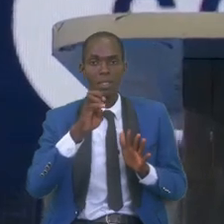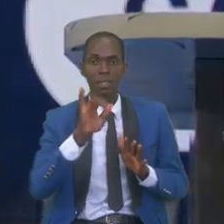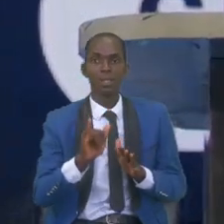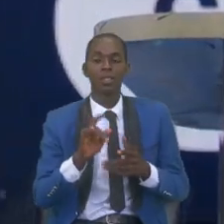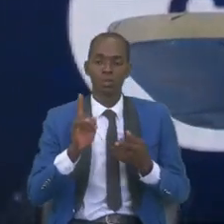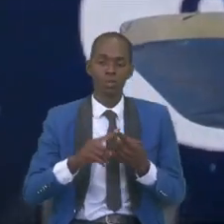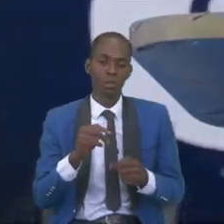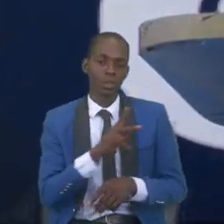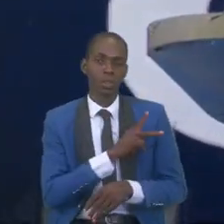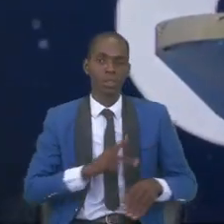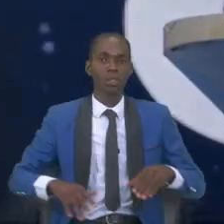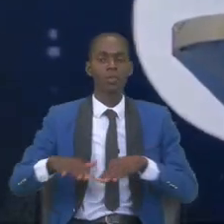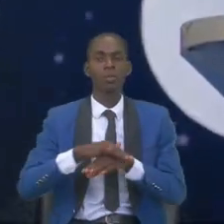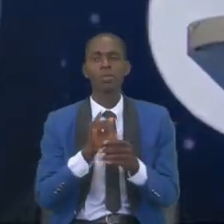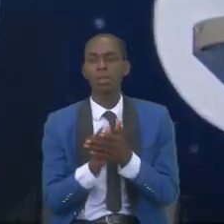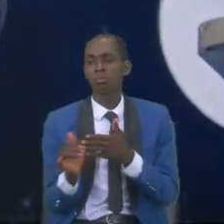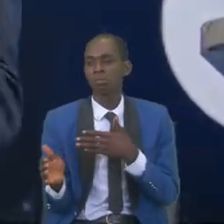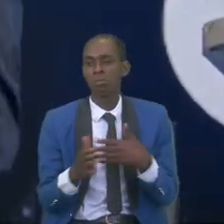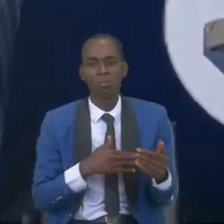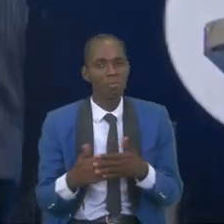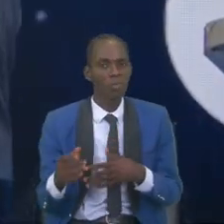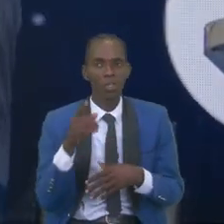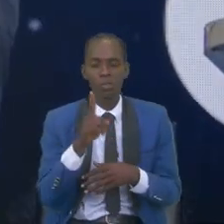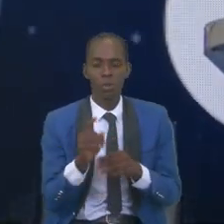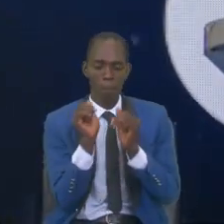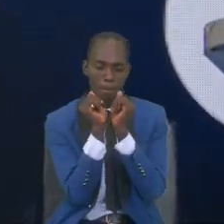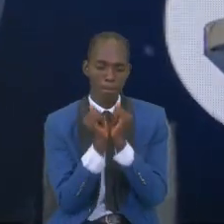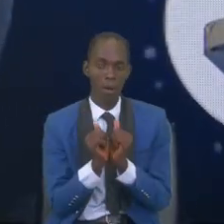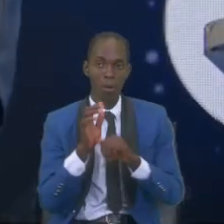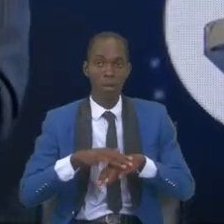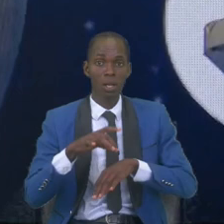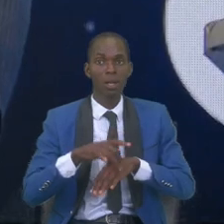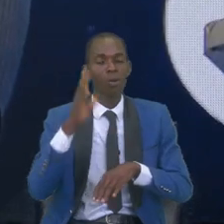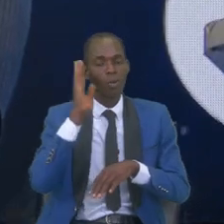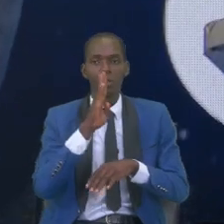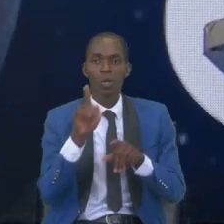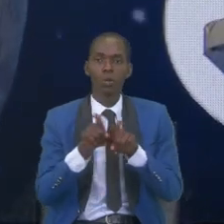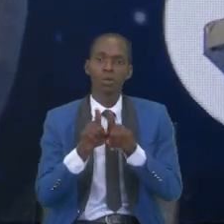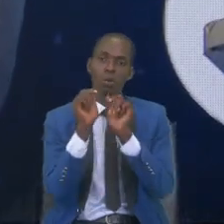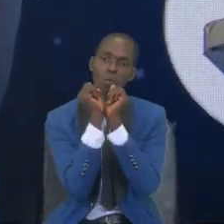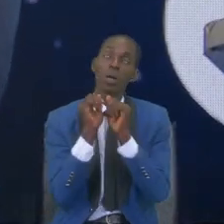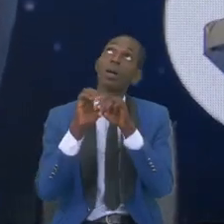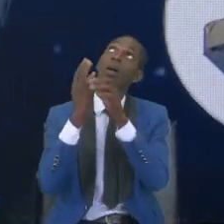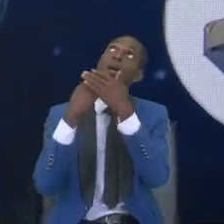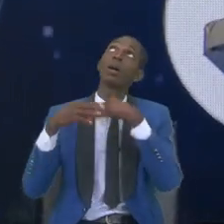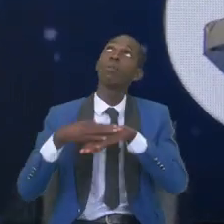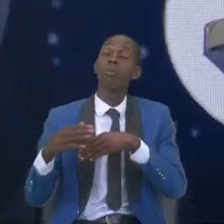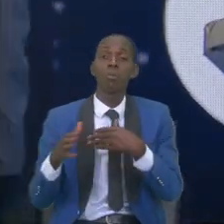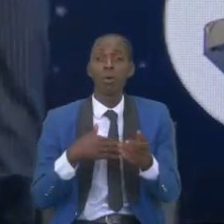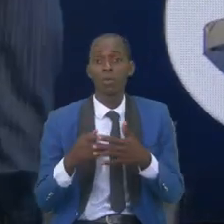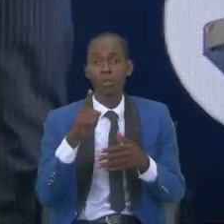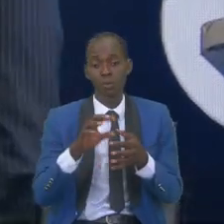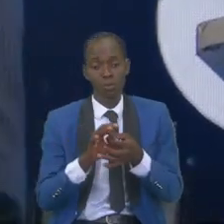kingdom. That whatsoever you bind on earth will be bound in heaven. And whatsoever you loose